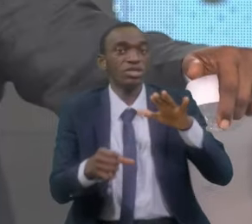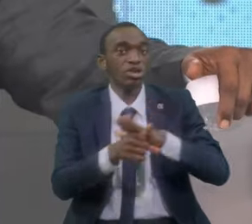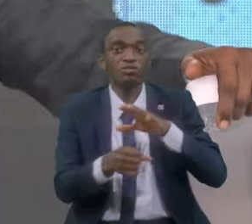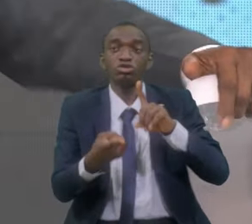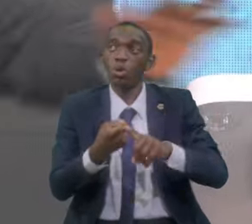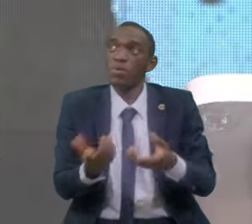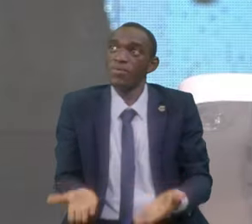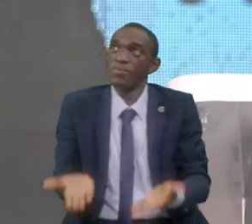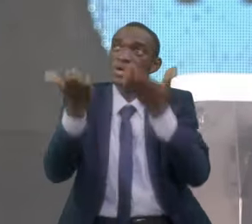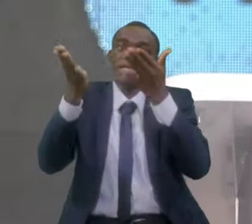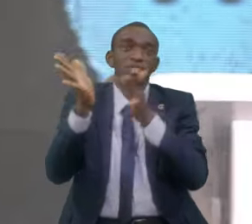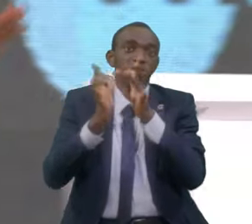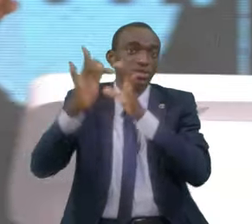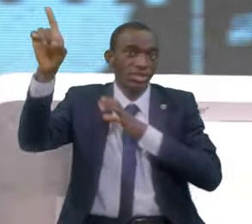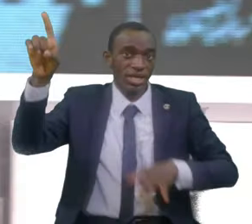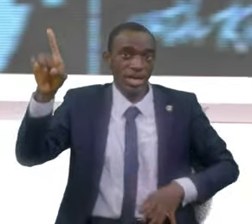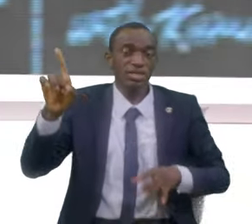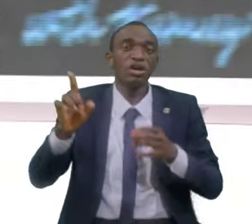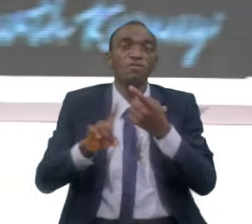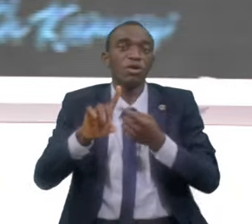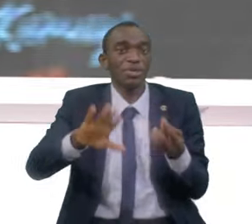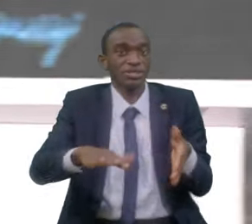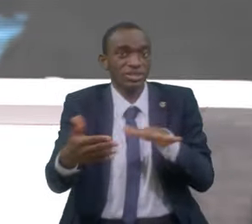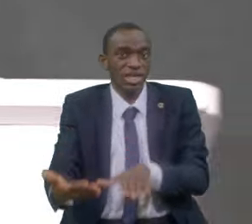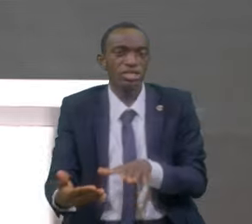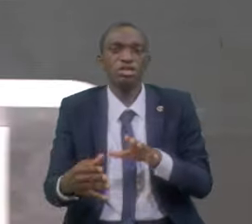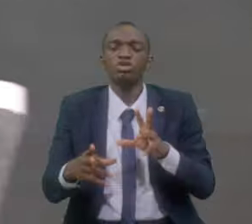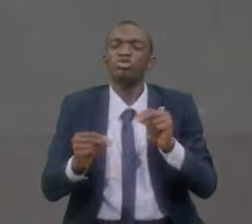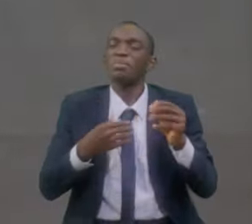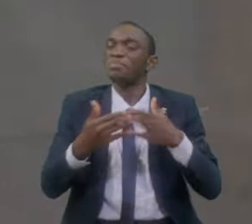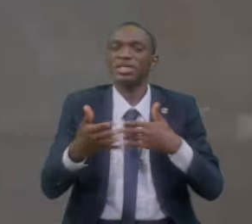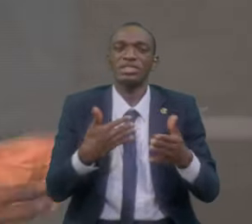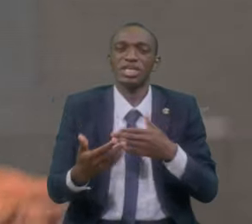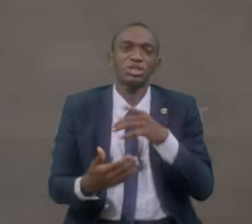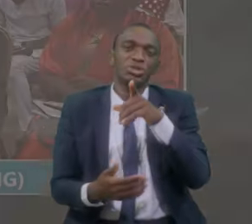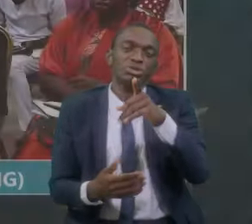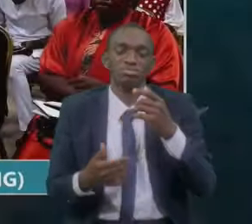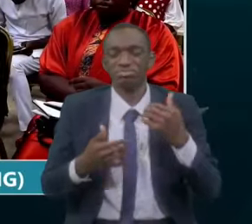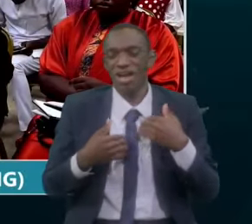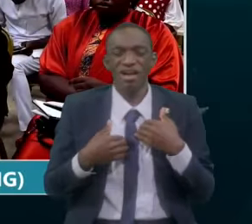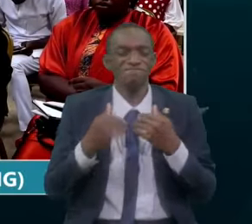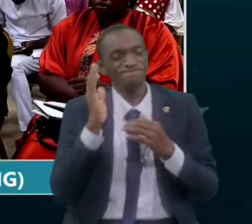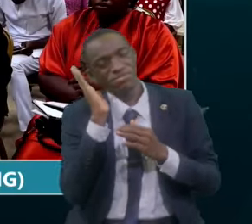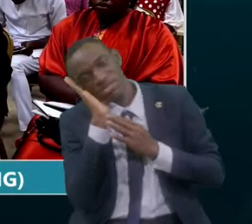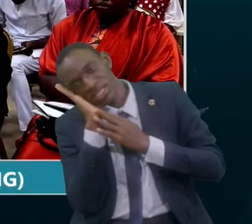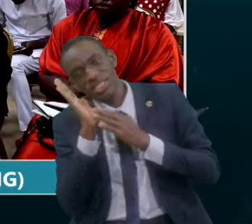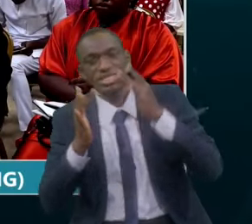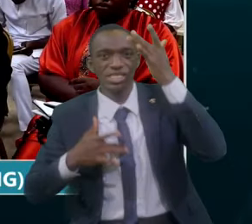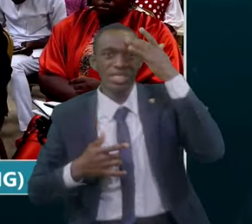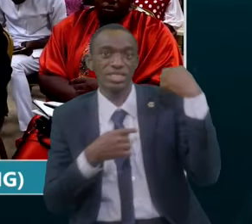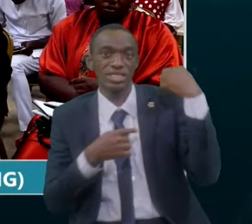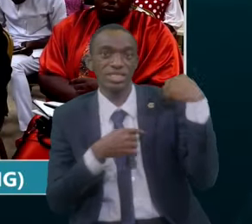the dead. No matter you are bedridden, no matter you have difficulties, no matter you have